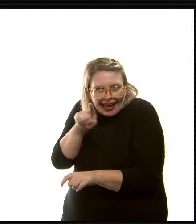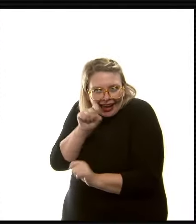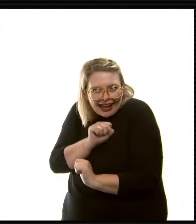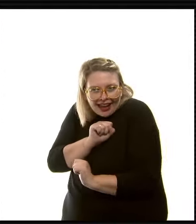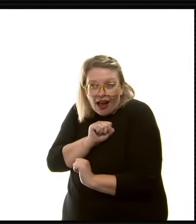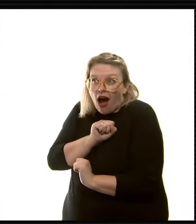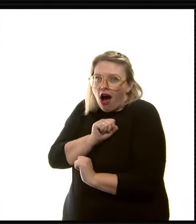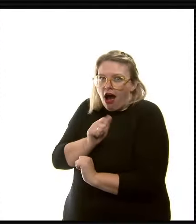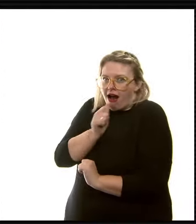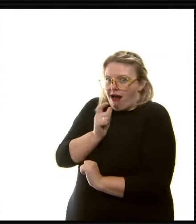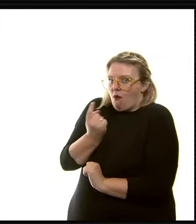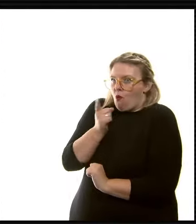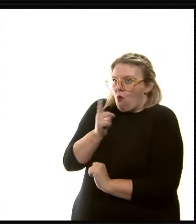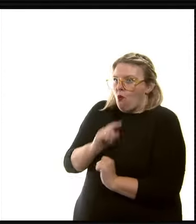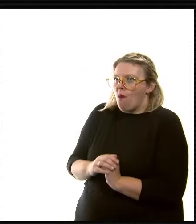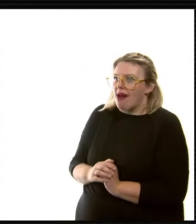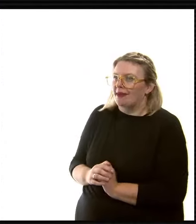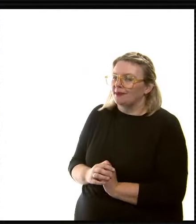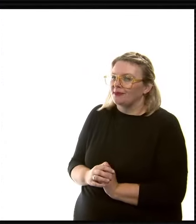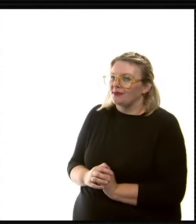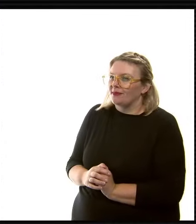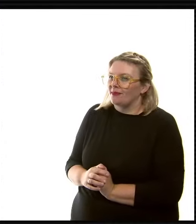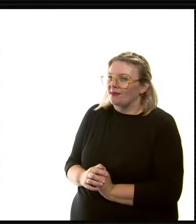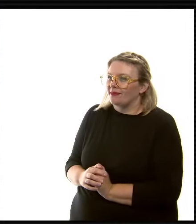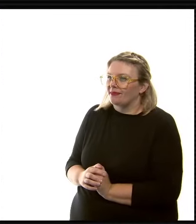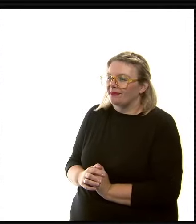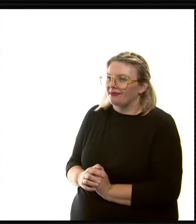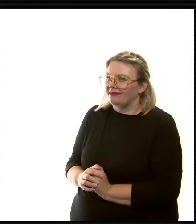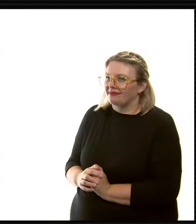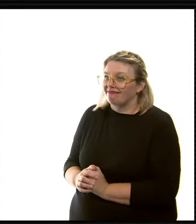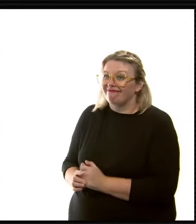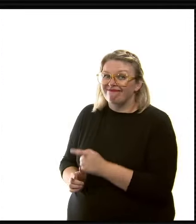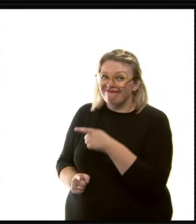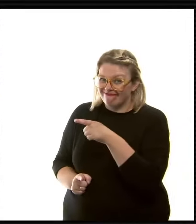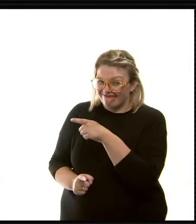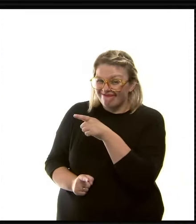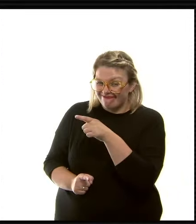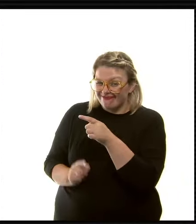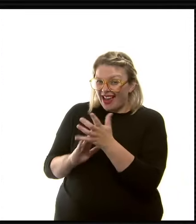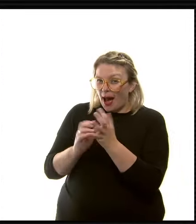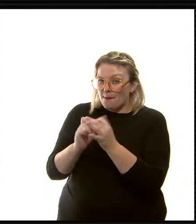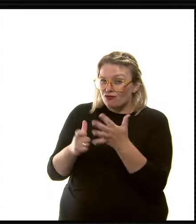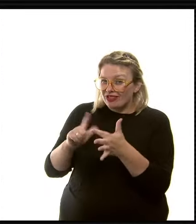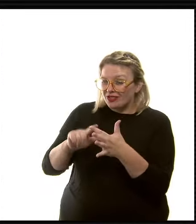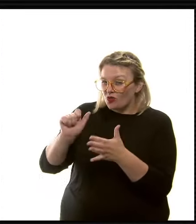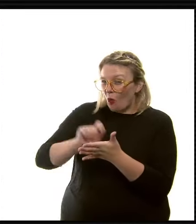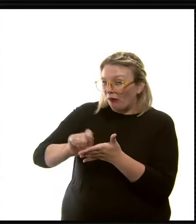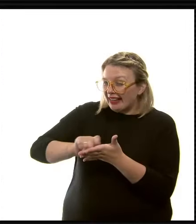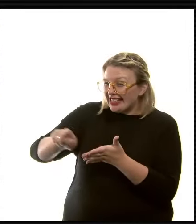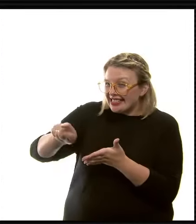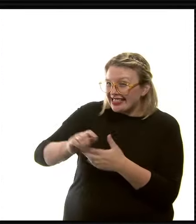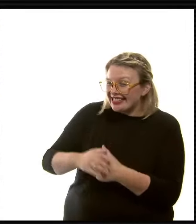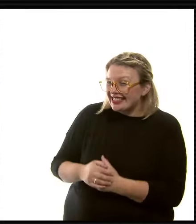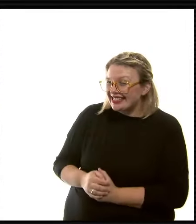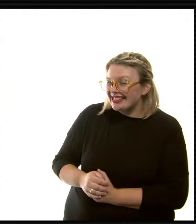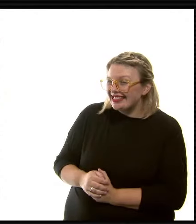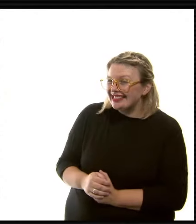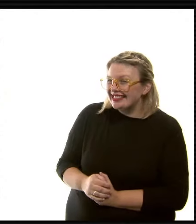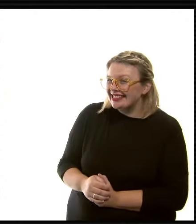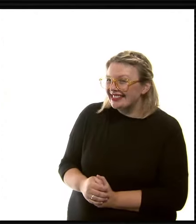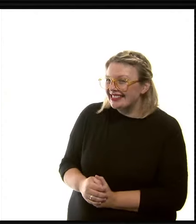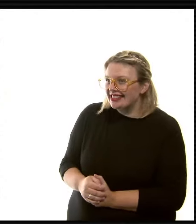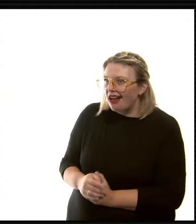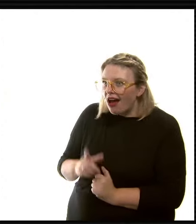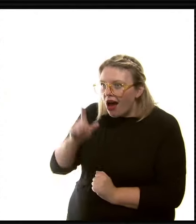I think it is? I think it is who you think it is. Humbridge's office. Oh, no, take her back. Your side. And you know, there's a lot of